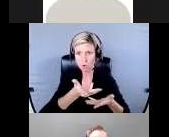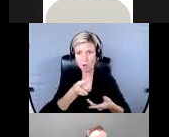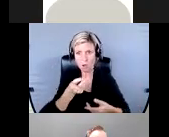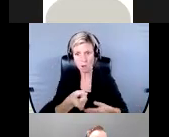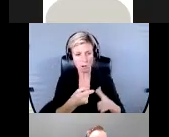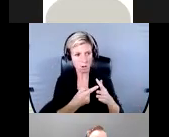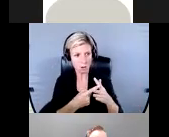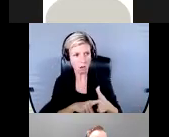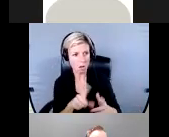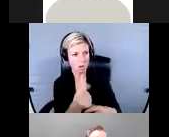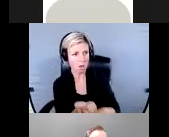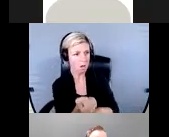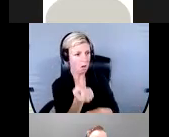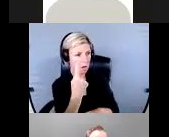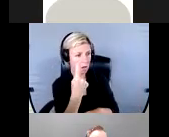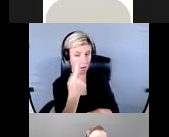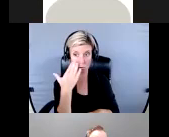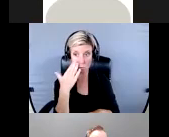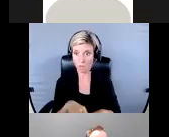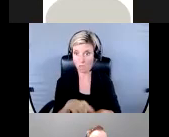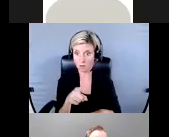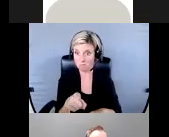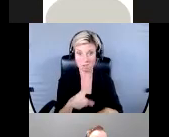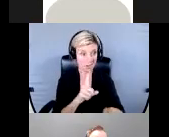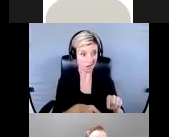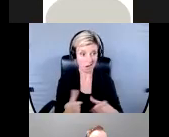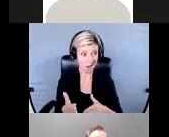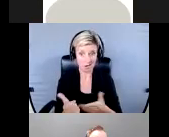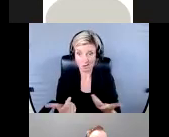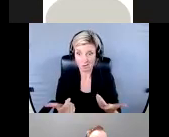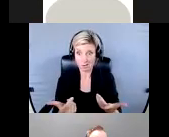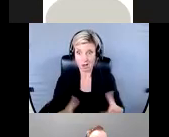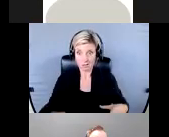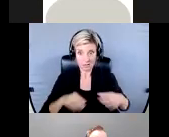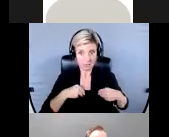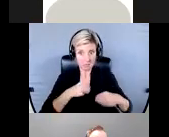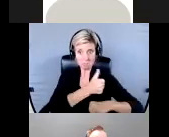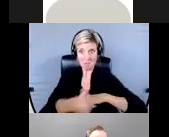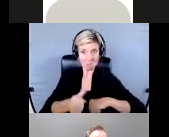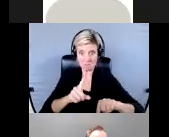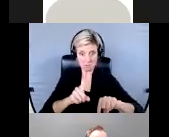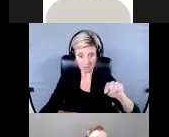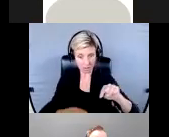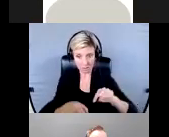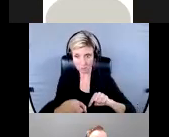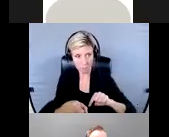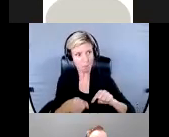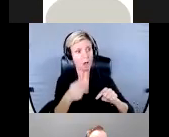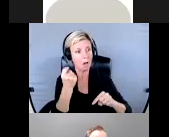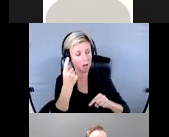not have helped or prevented this from happening, they were able to have a conversation, and they strengthened their